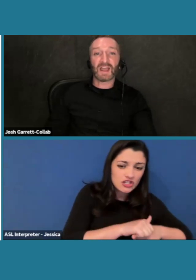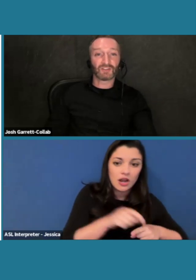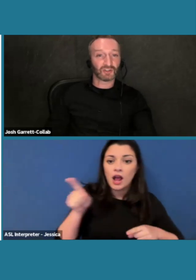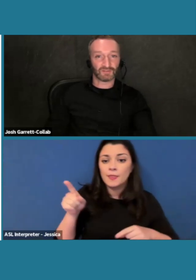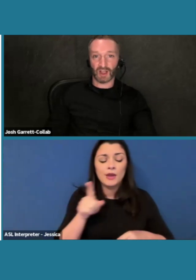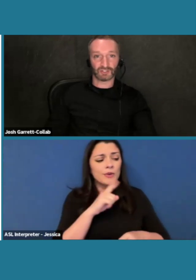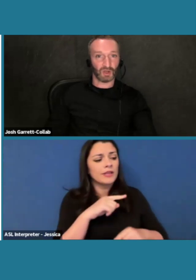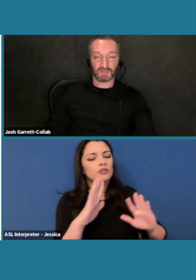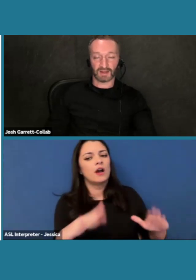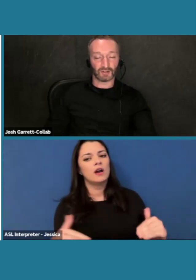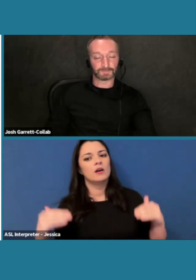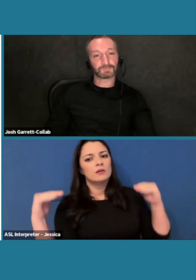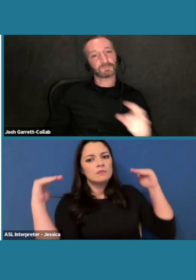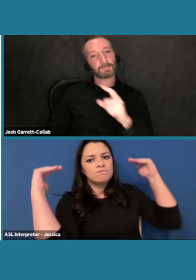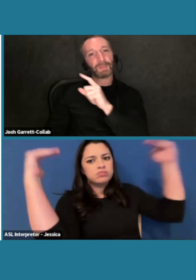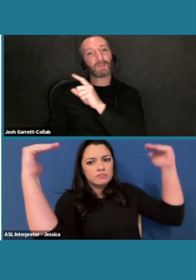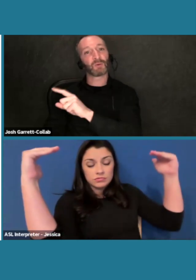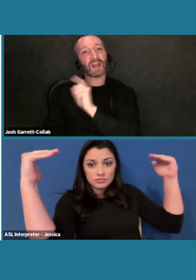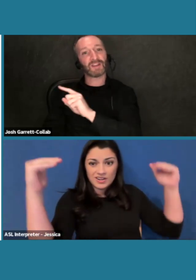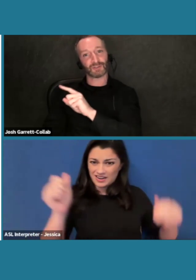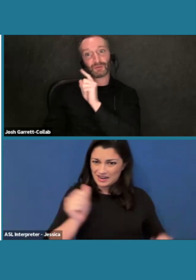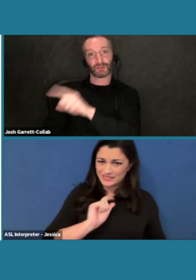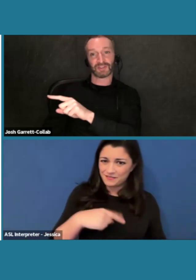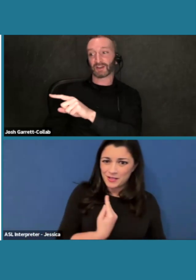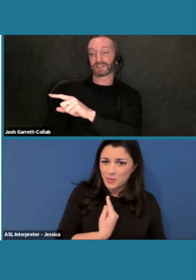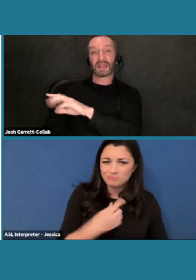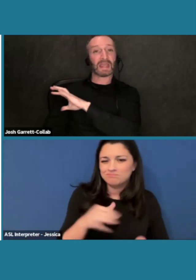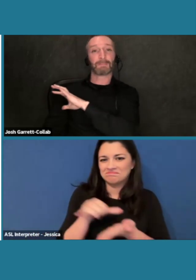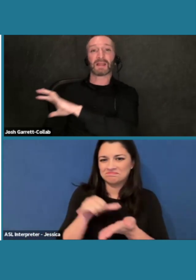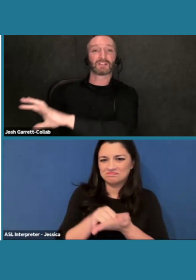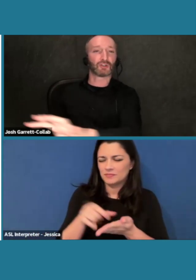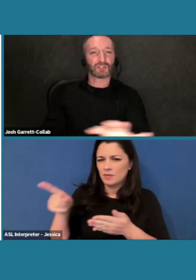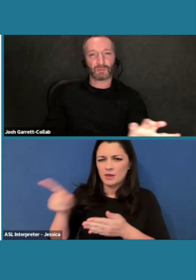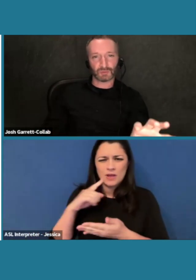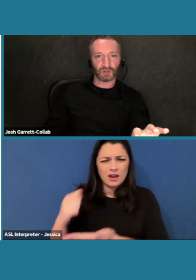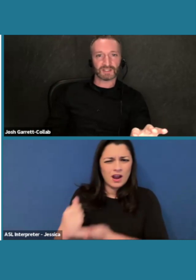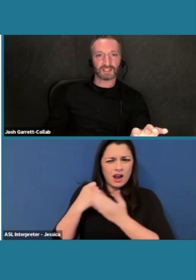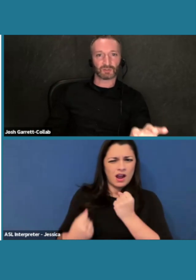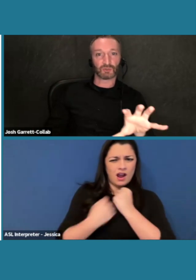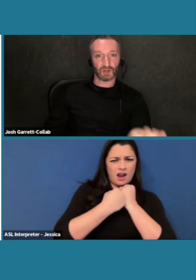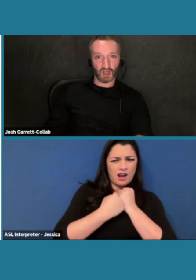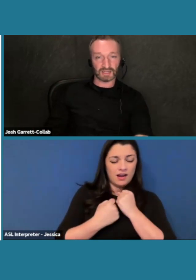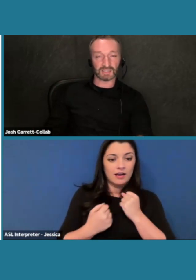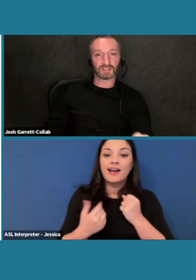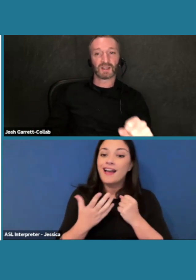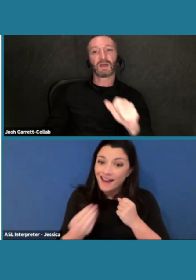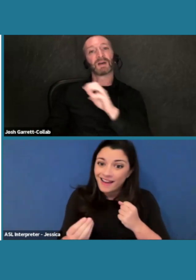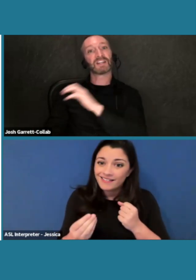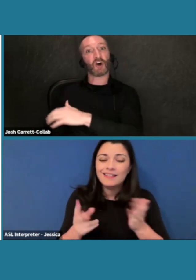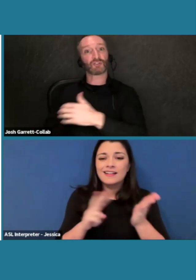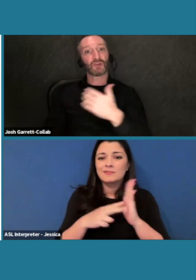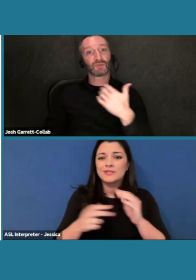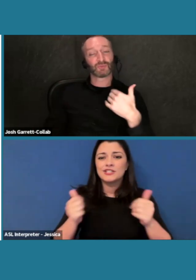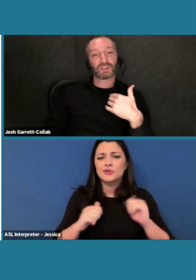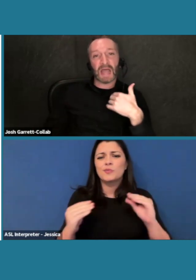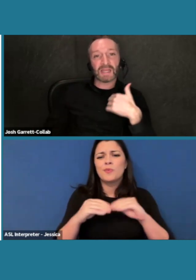that I never could have gotten to on my own. But what I also learned there is it made the show so much more accessible to an audience, but